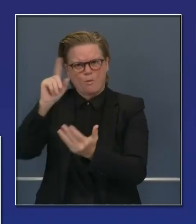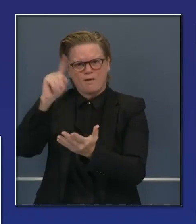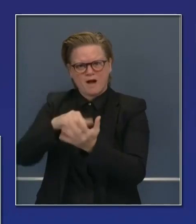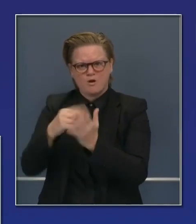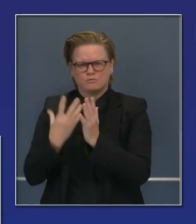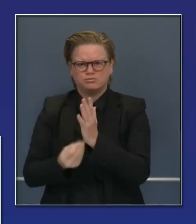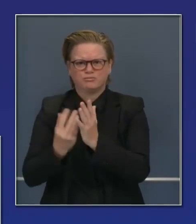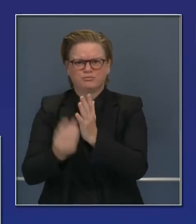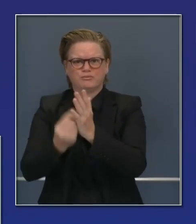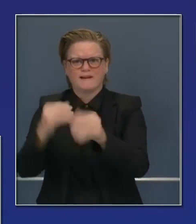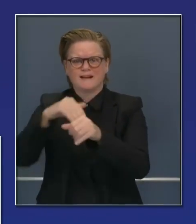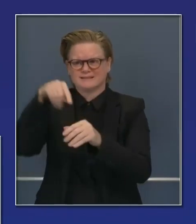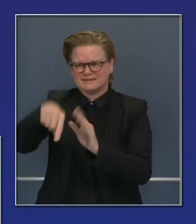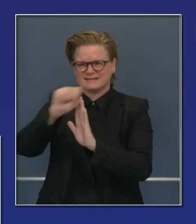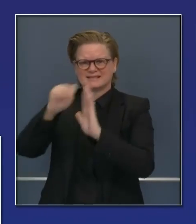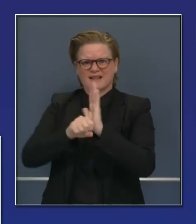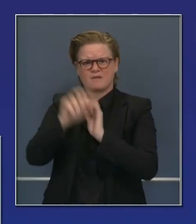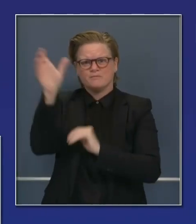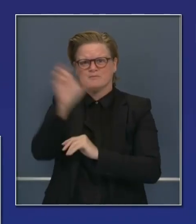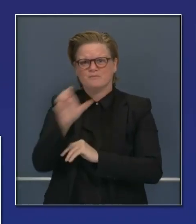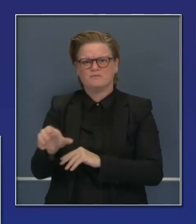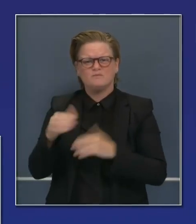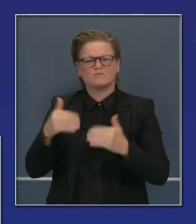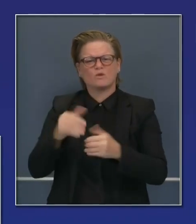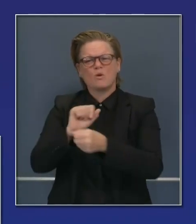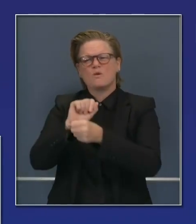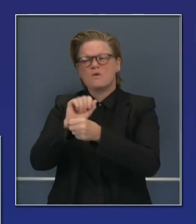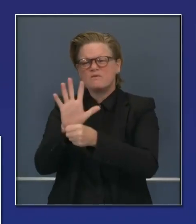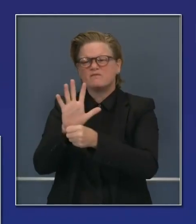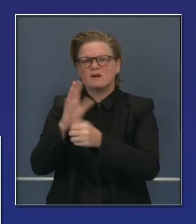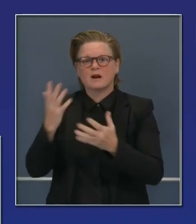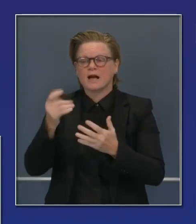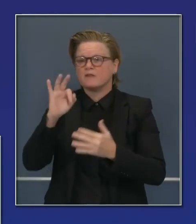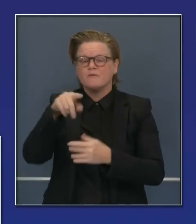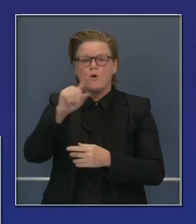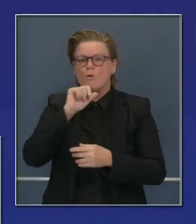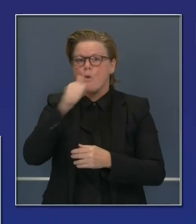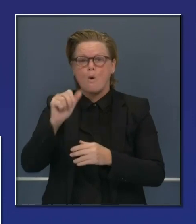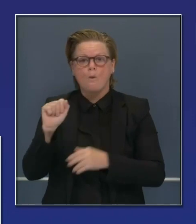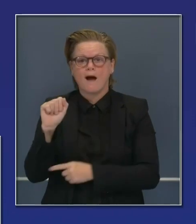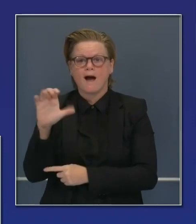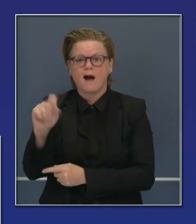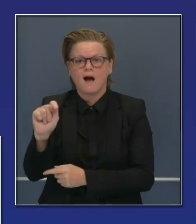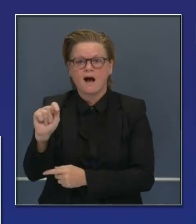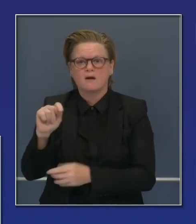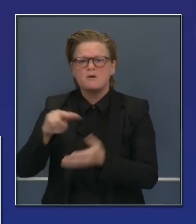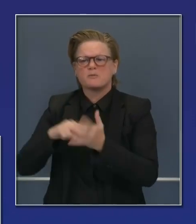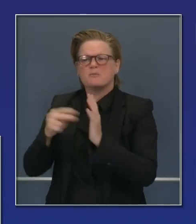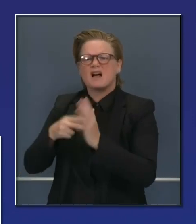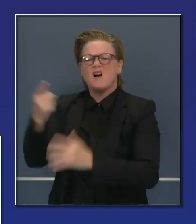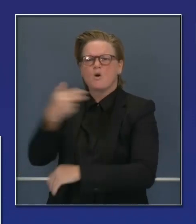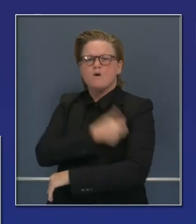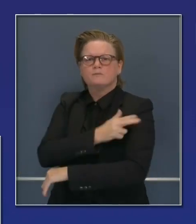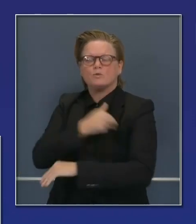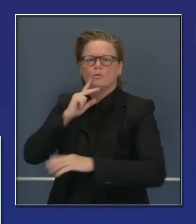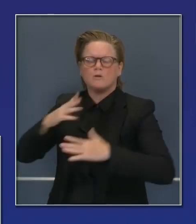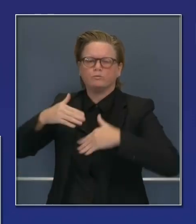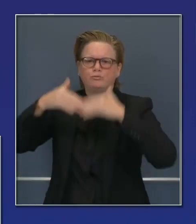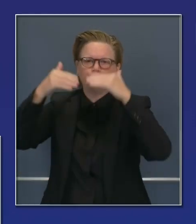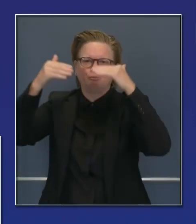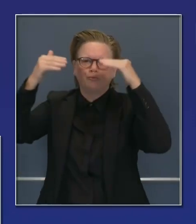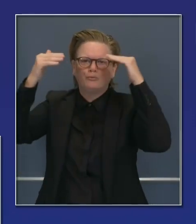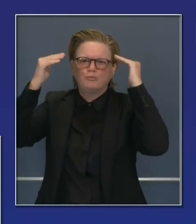if we don't act now, our hospital system will be overwhelmed. If we don't act now, we'll continue to see a death